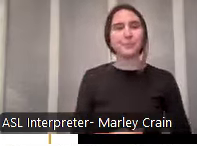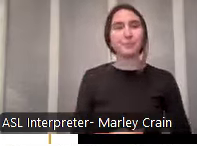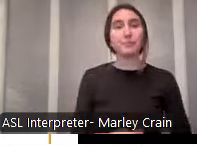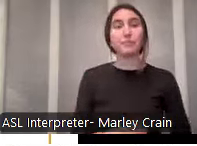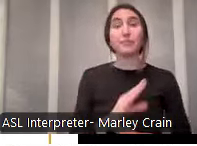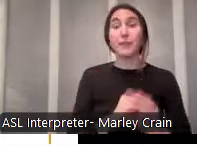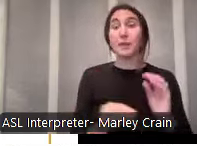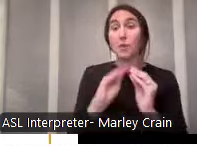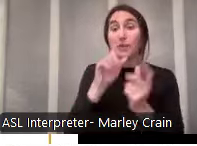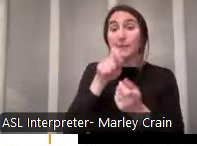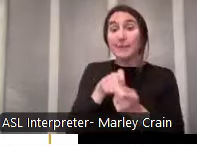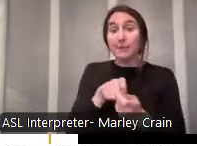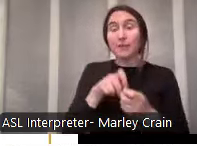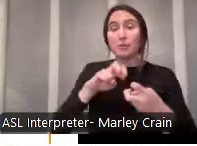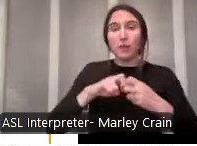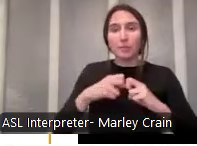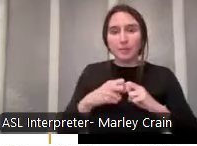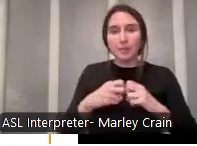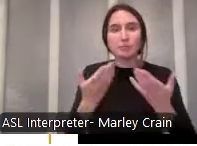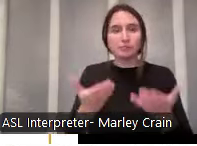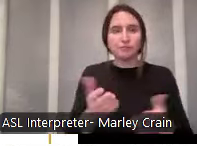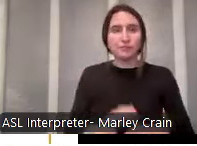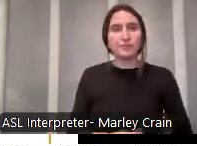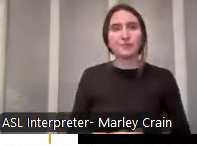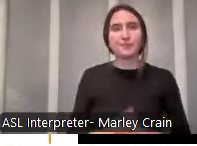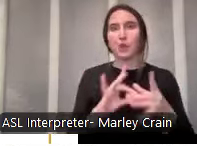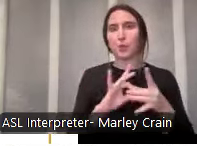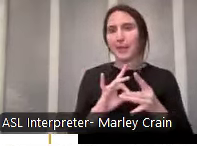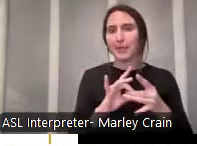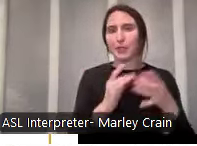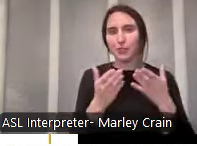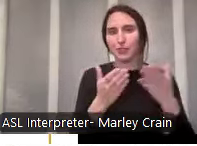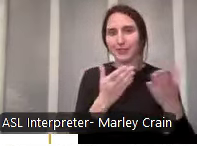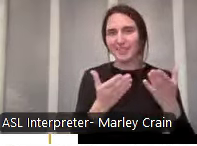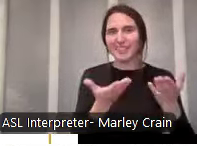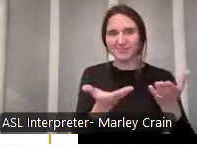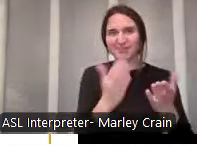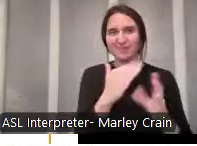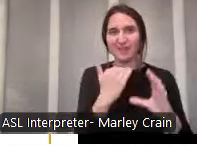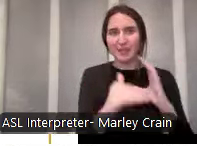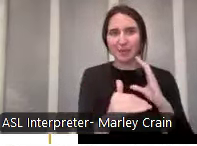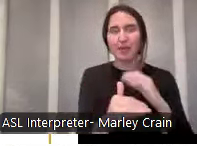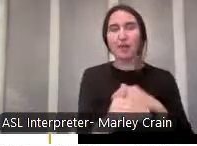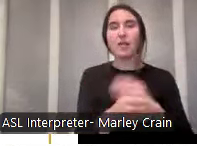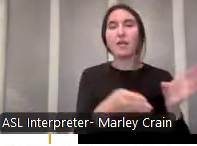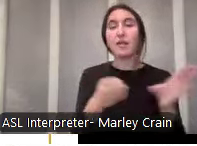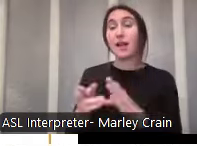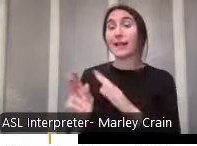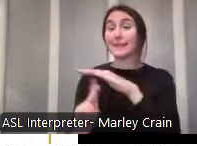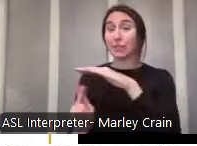issues for related services, there's an email for related services here for kindergarten IEPs.